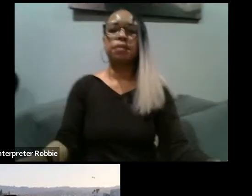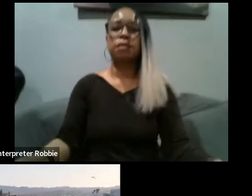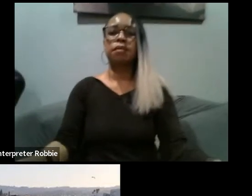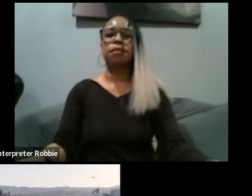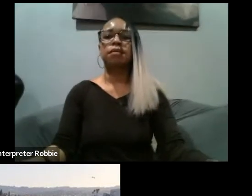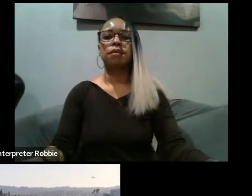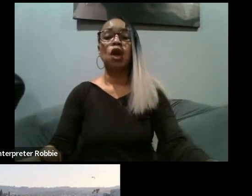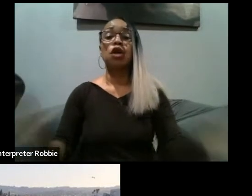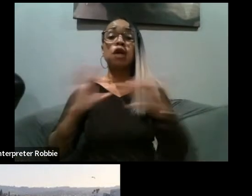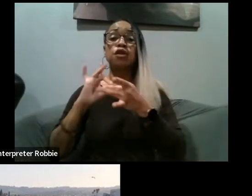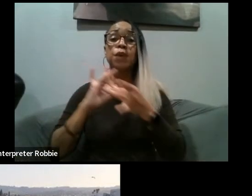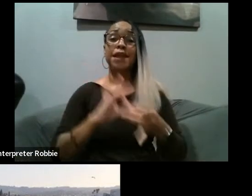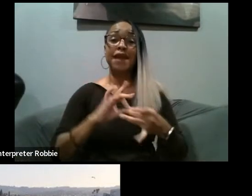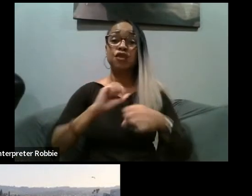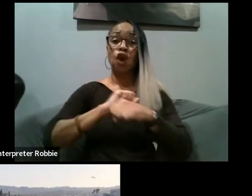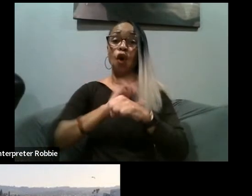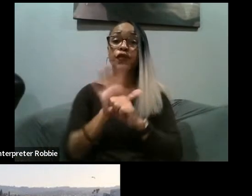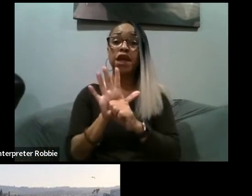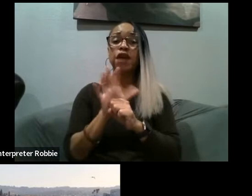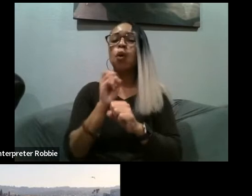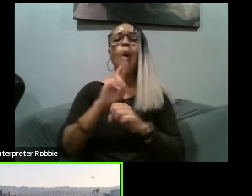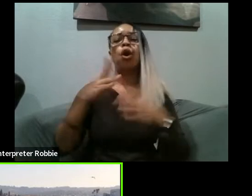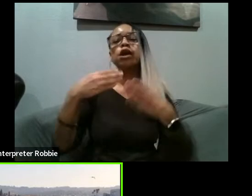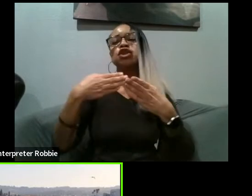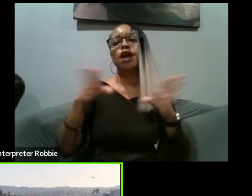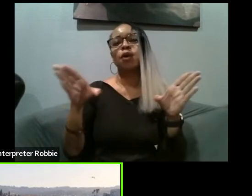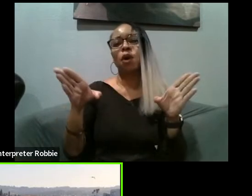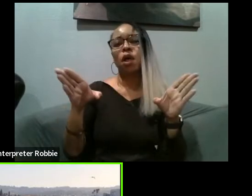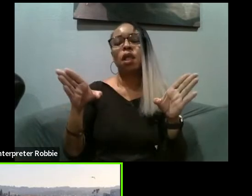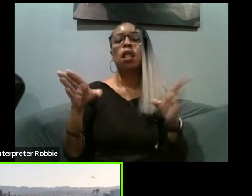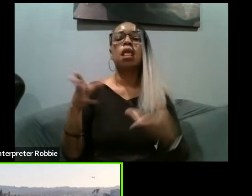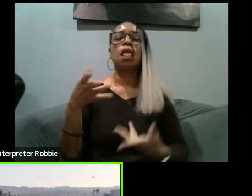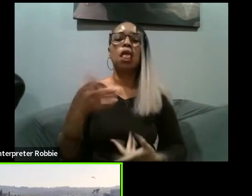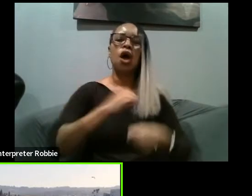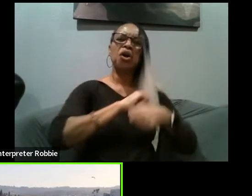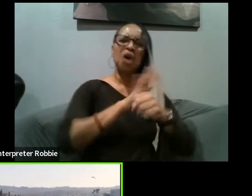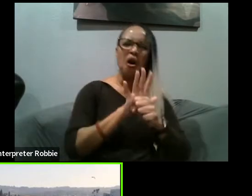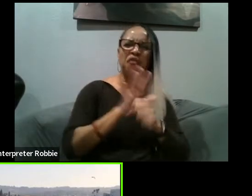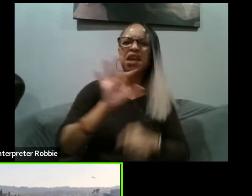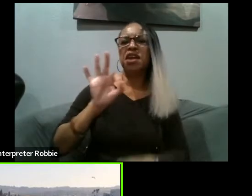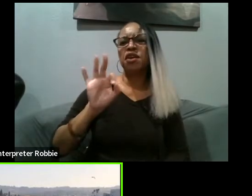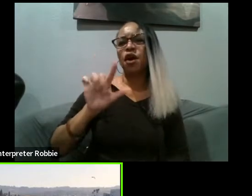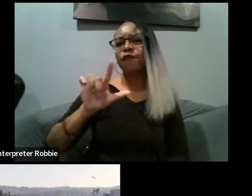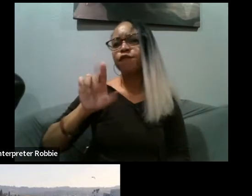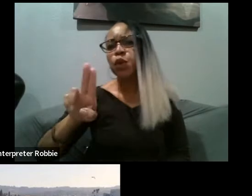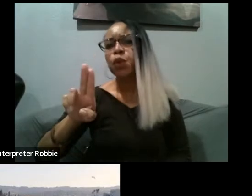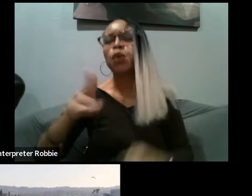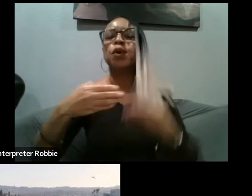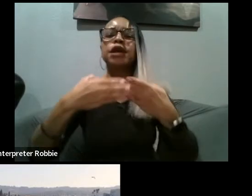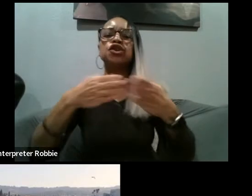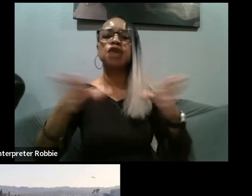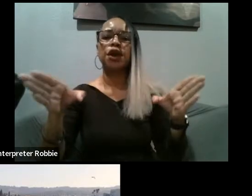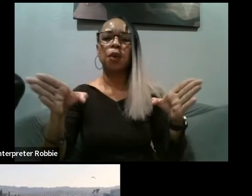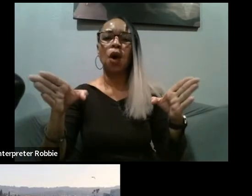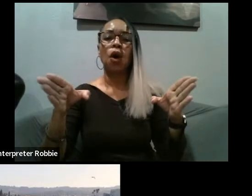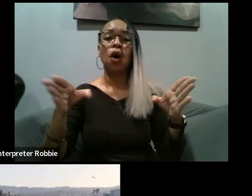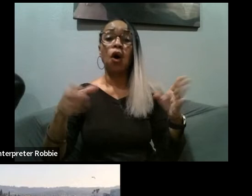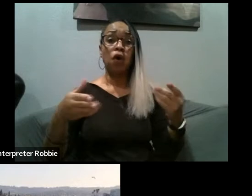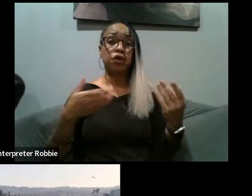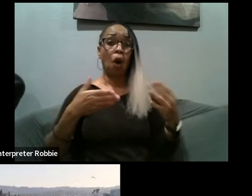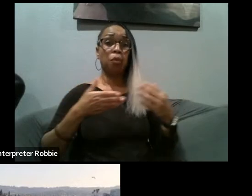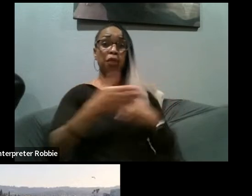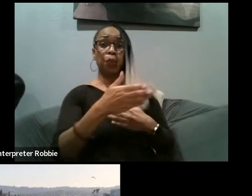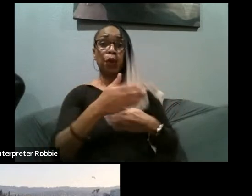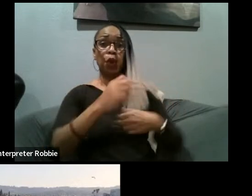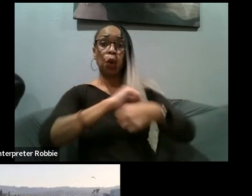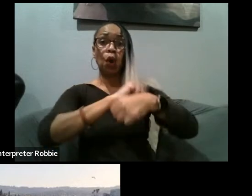As it relates to COVID, or just kind of in general? Make COVID, flu, and in general. So throughout the entire pandemic, actually, at